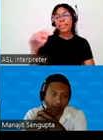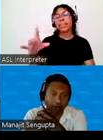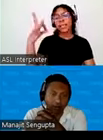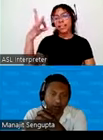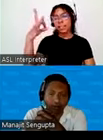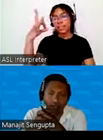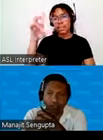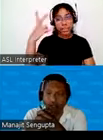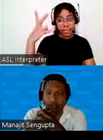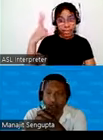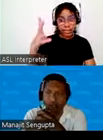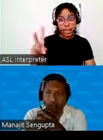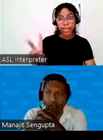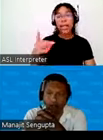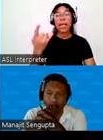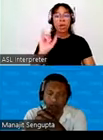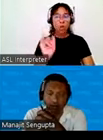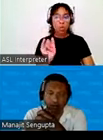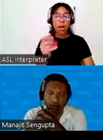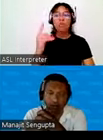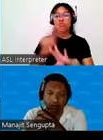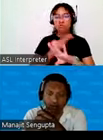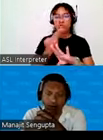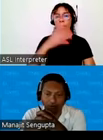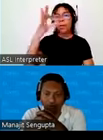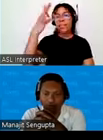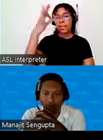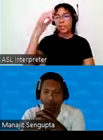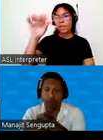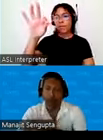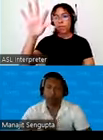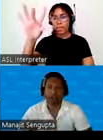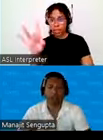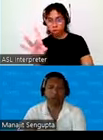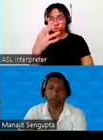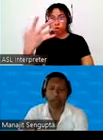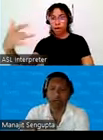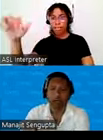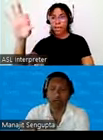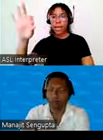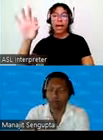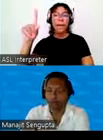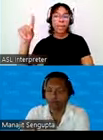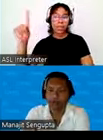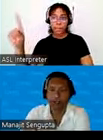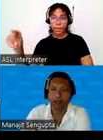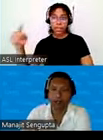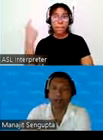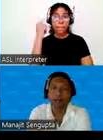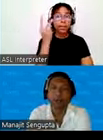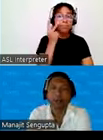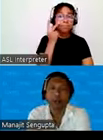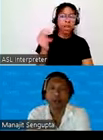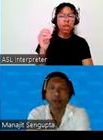1998 up to 2020, so that we can also understand how resources vary over time. So next slide,